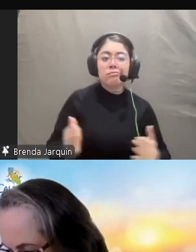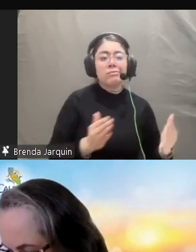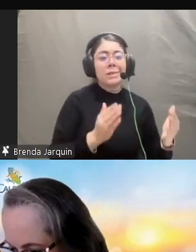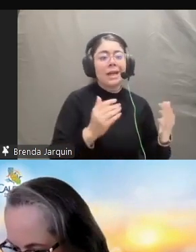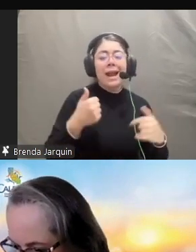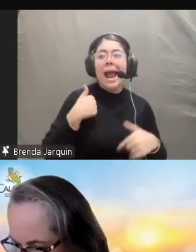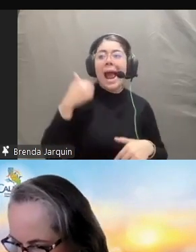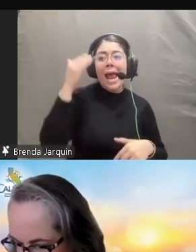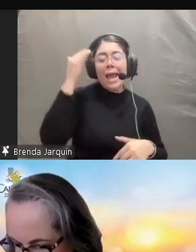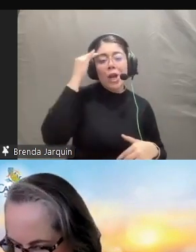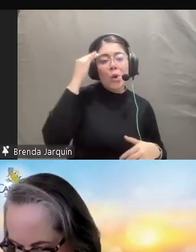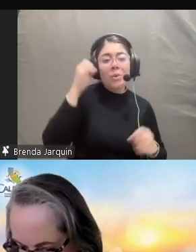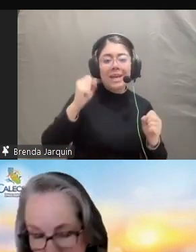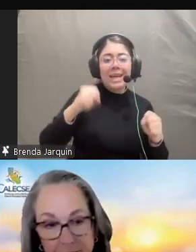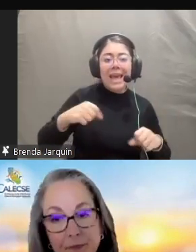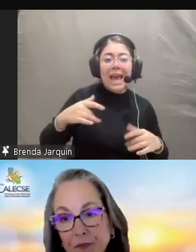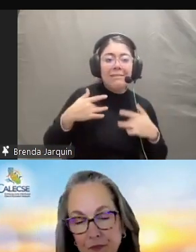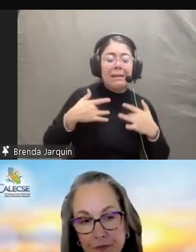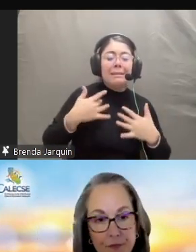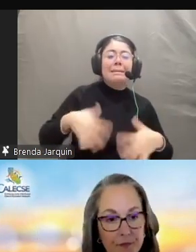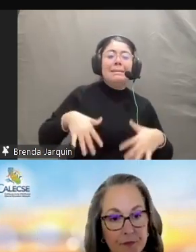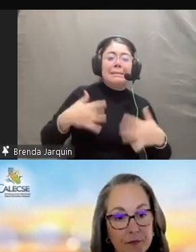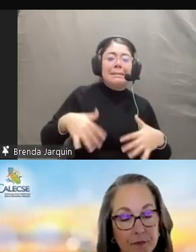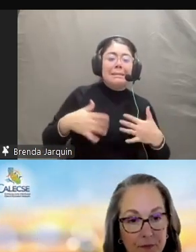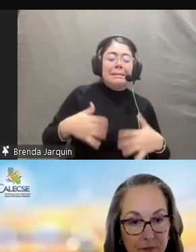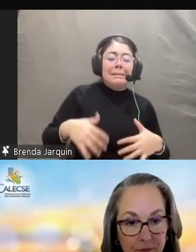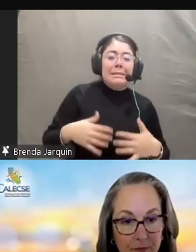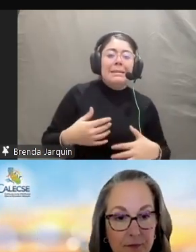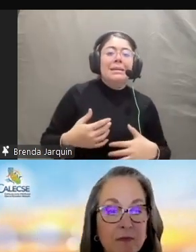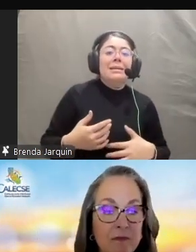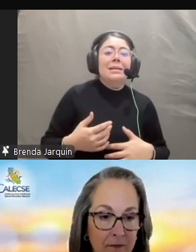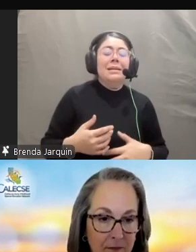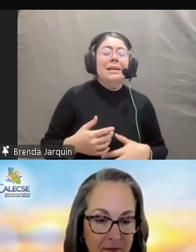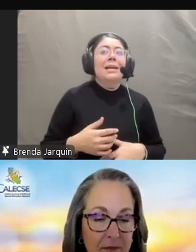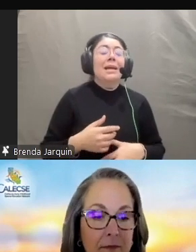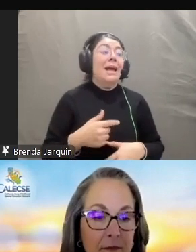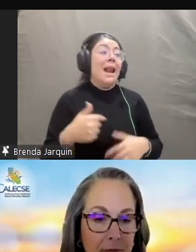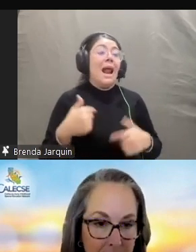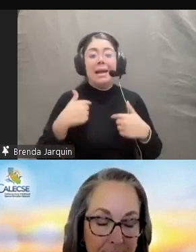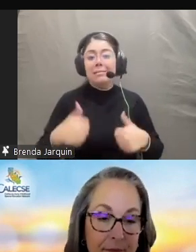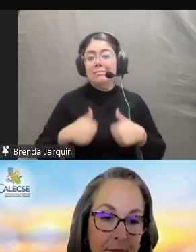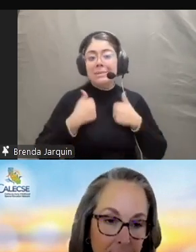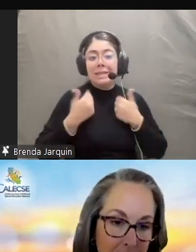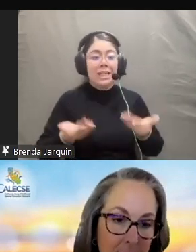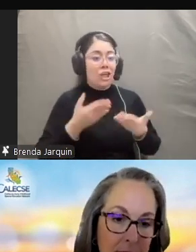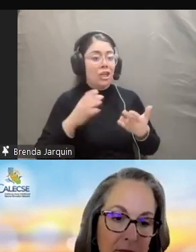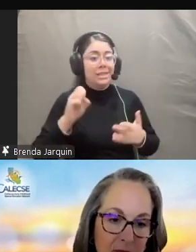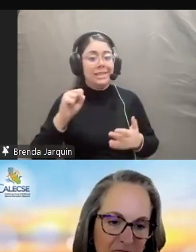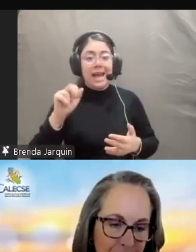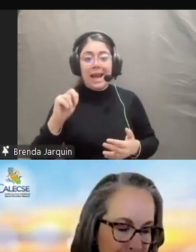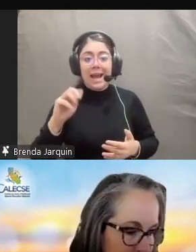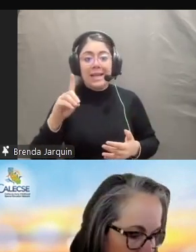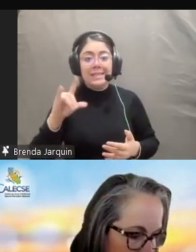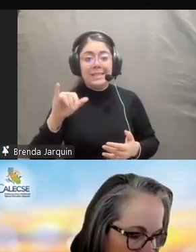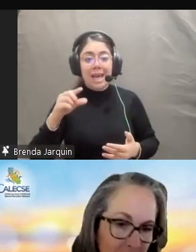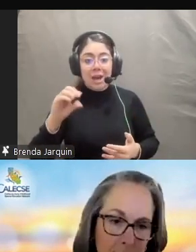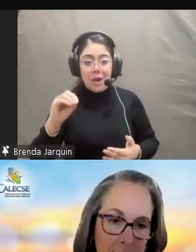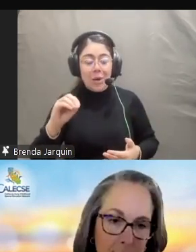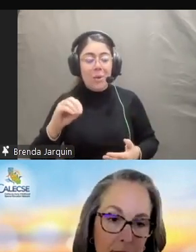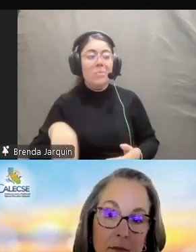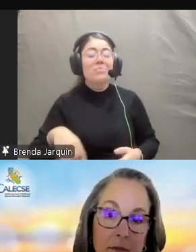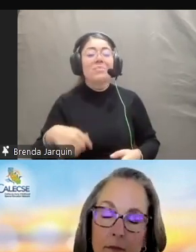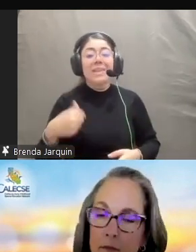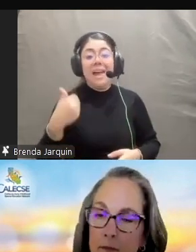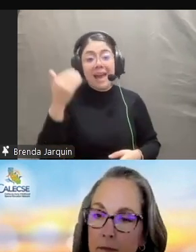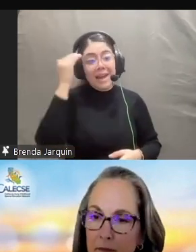I will tell you, we've lived through these experiences of trying to collaborate and going back to some of